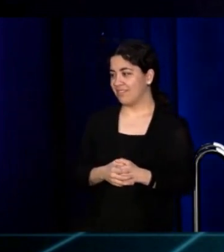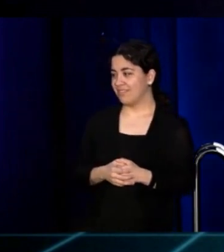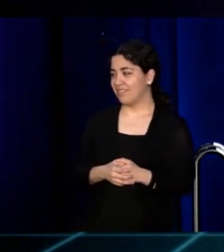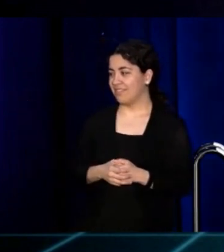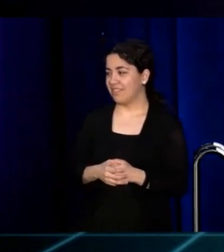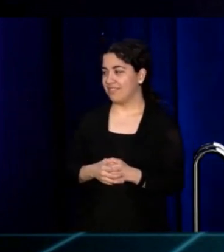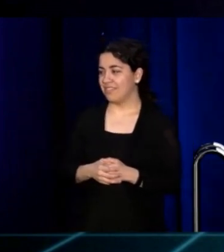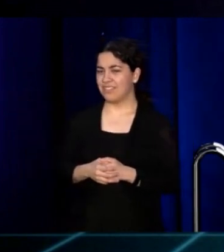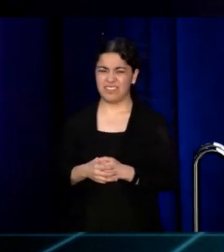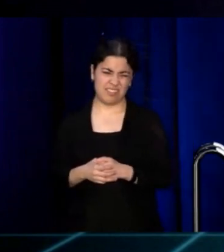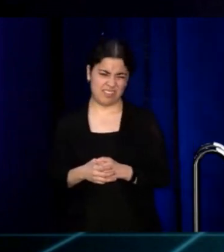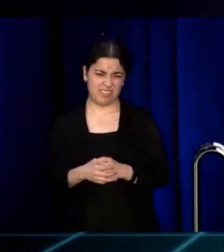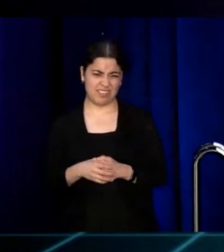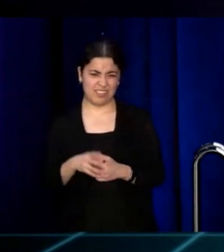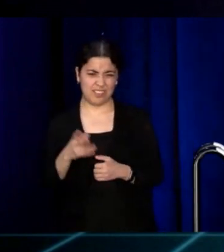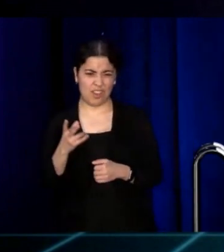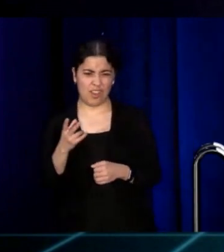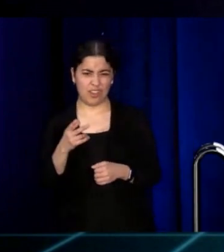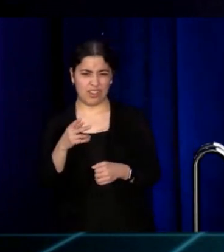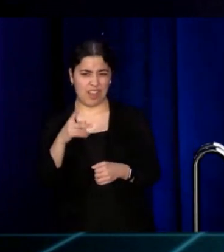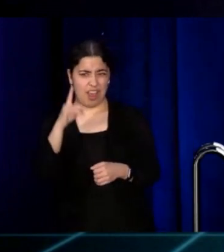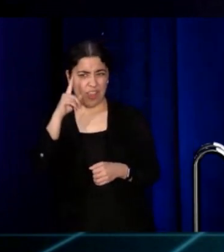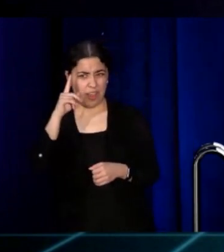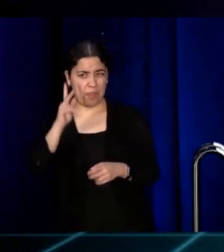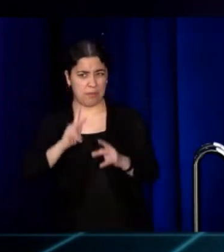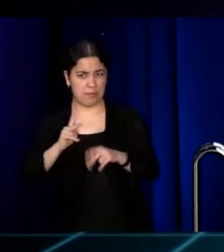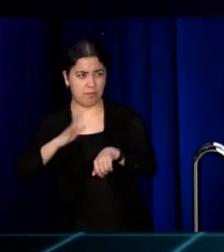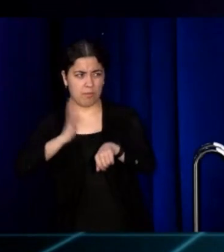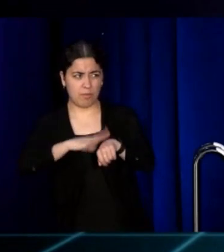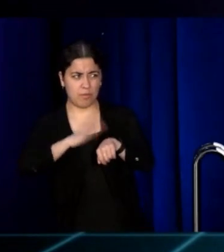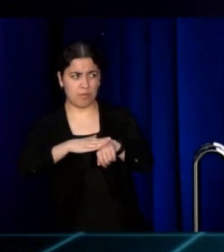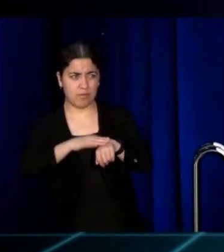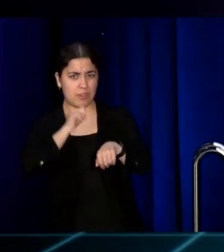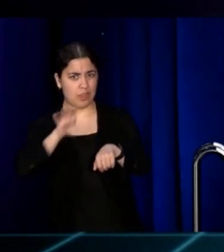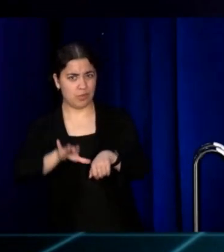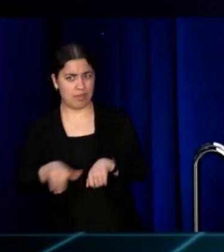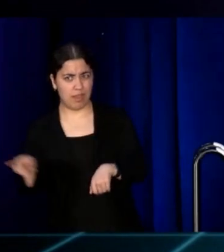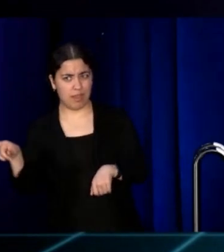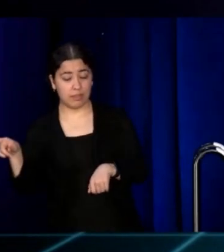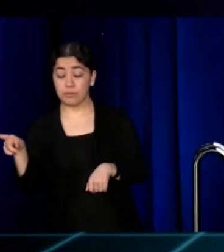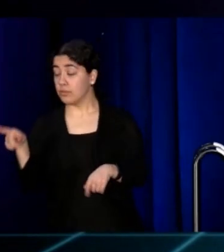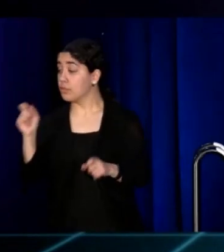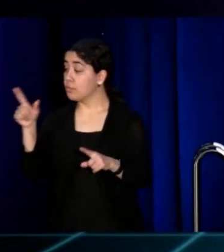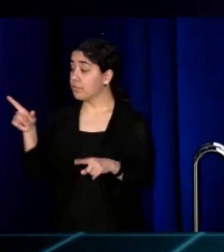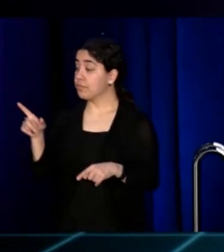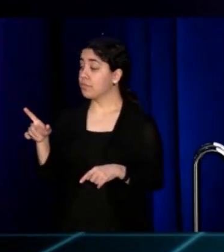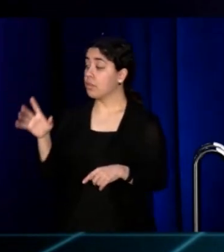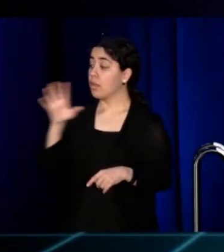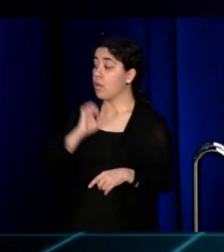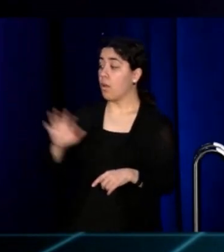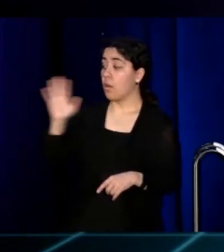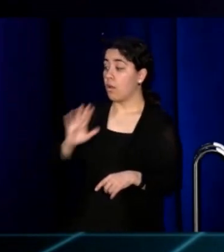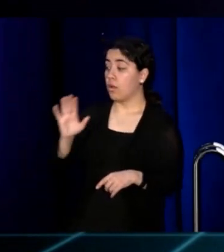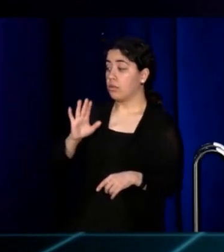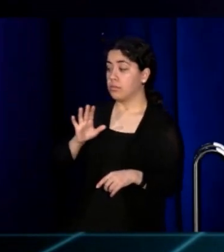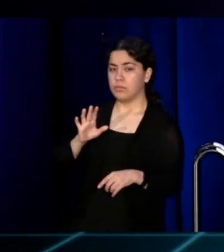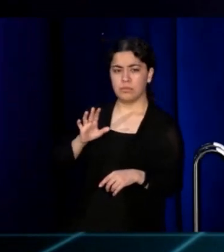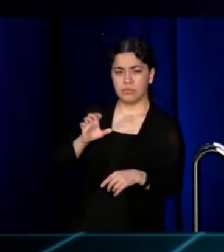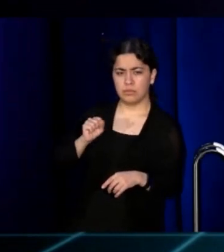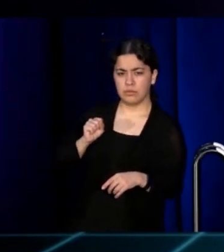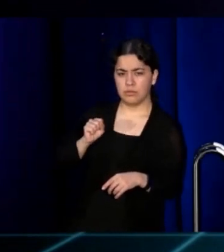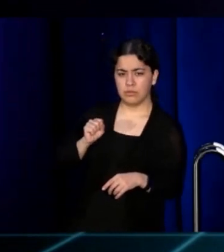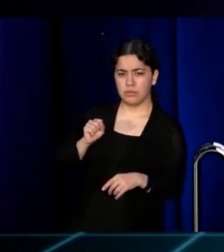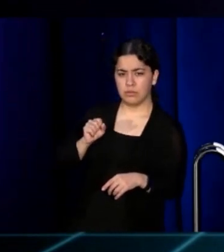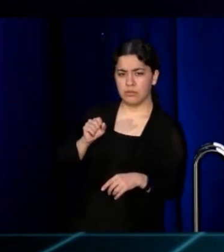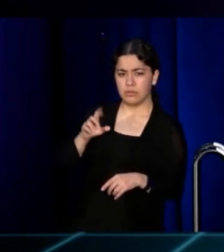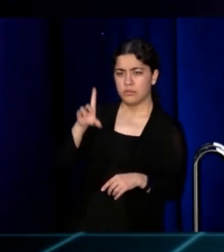Don't the docs warn against that? All right, so you'd be surprised. The old docs, so you would have to scroll all the way to the